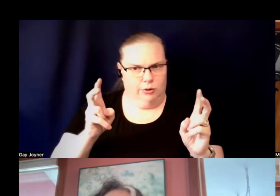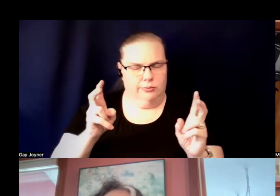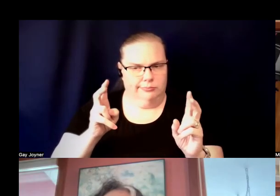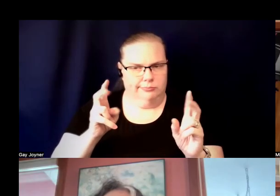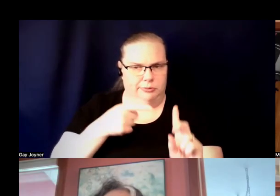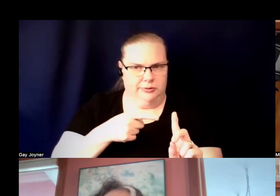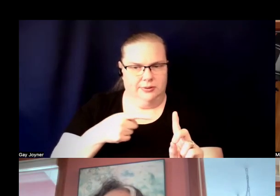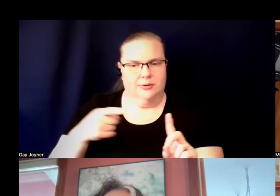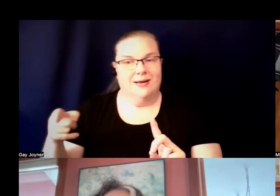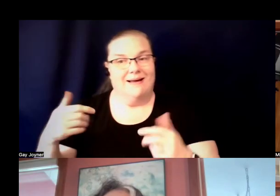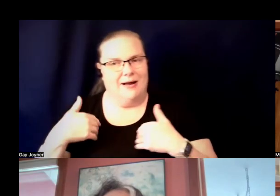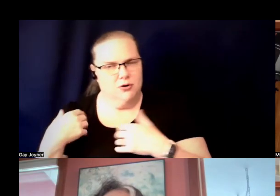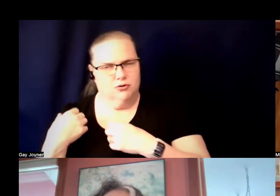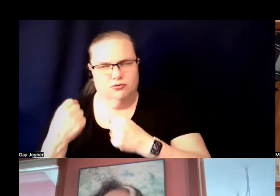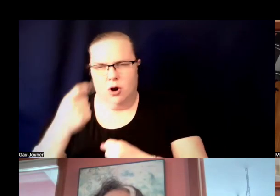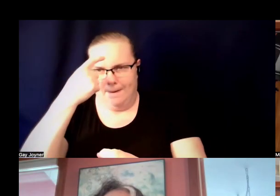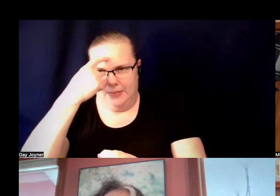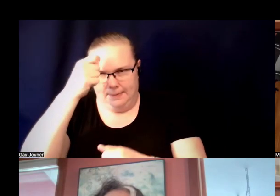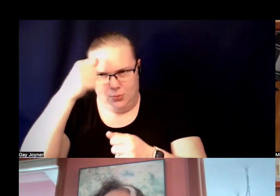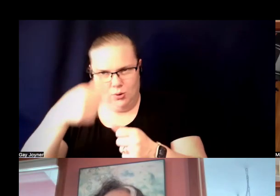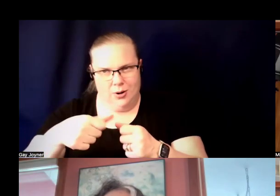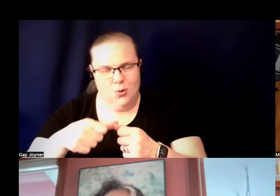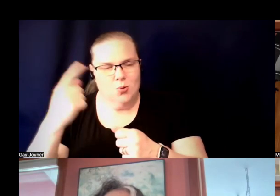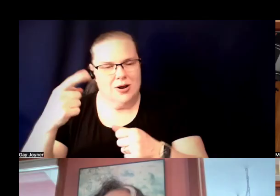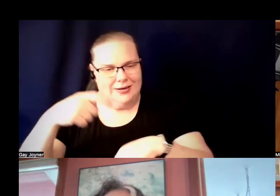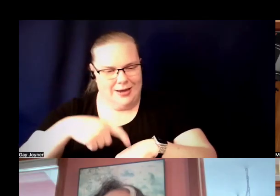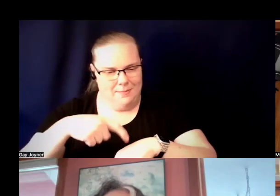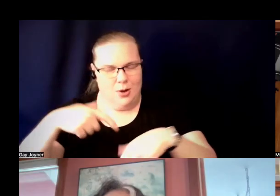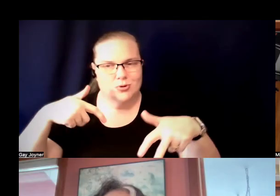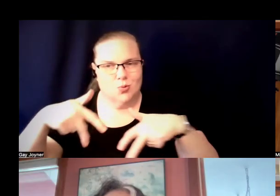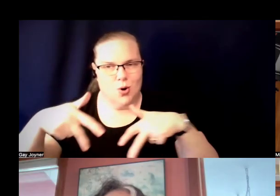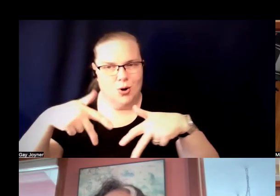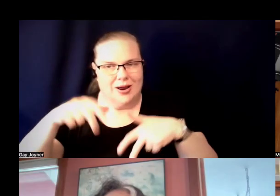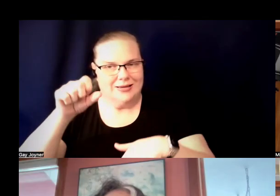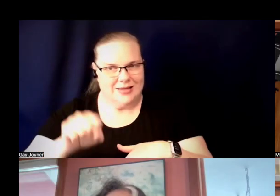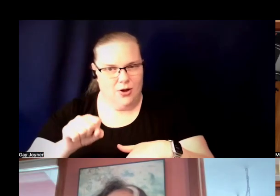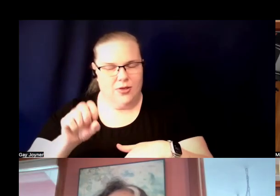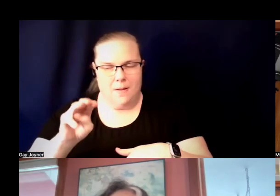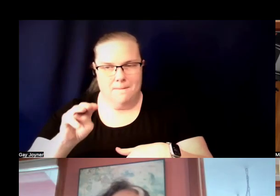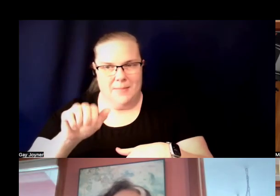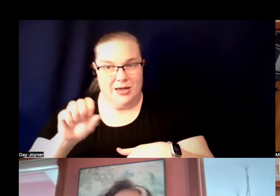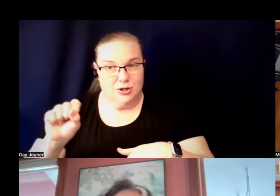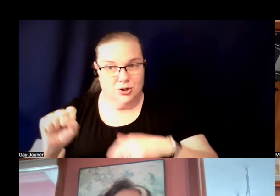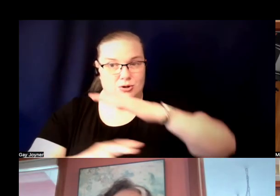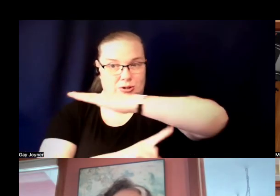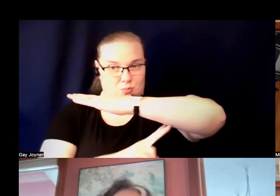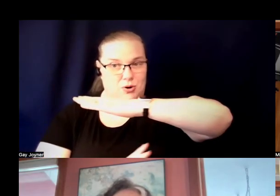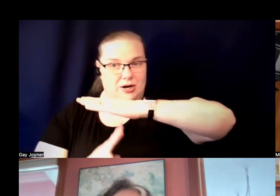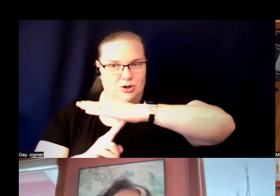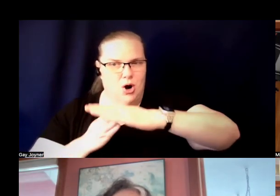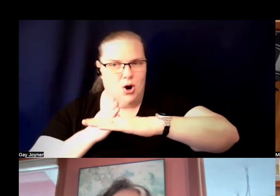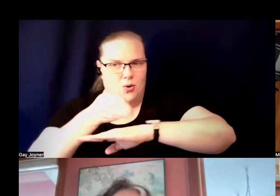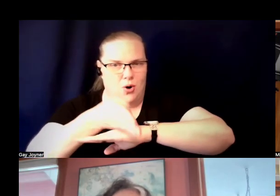a very strong memory. One time I was walking south on the Massachusetts Bridge across the